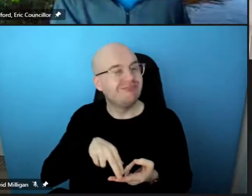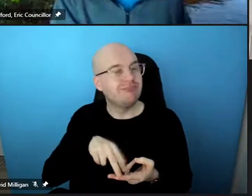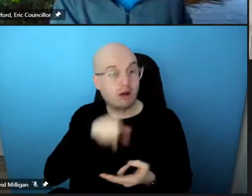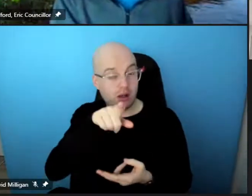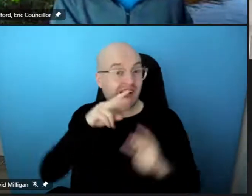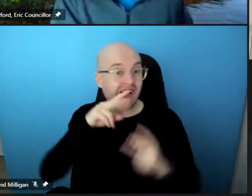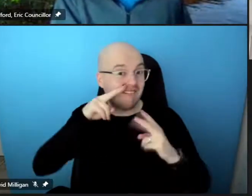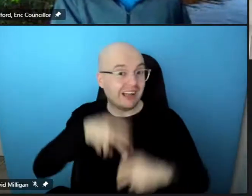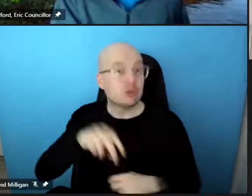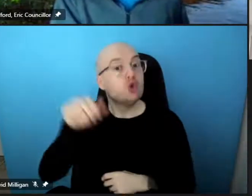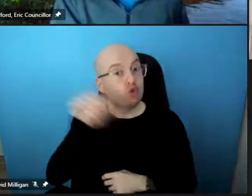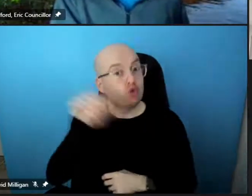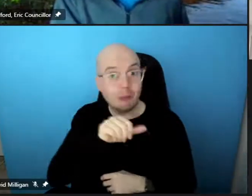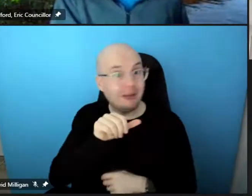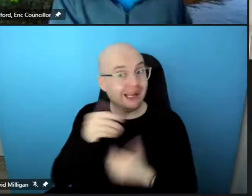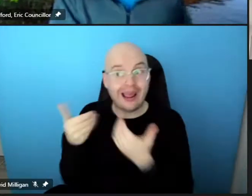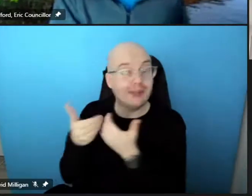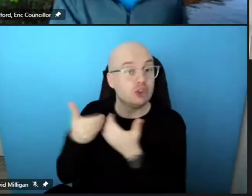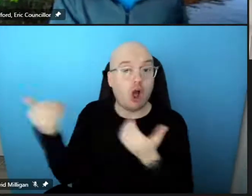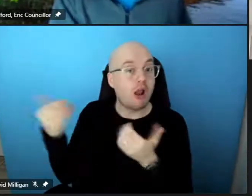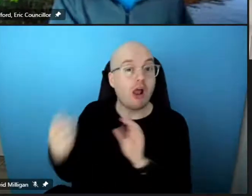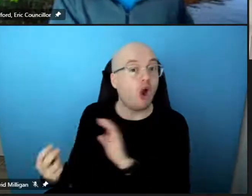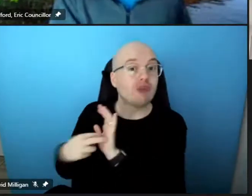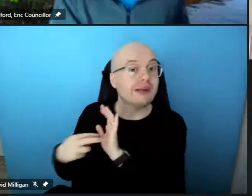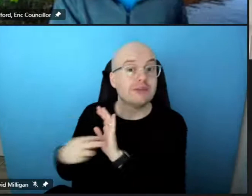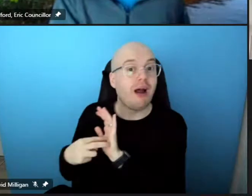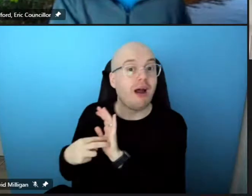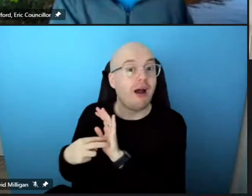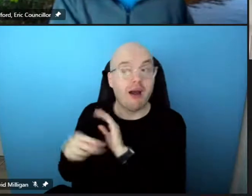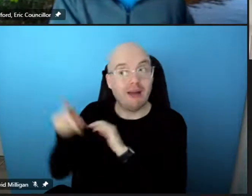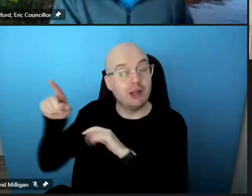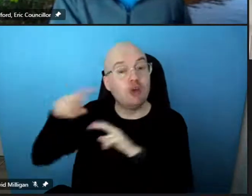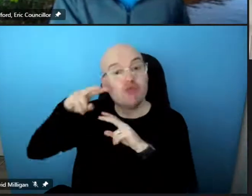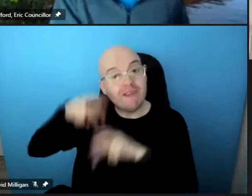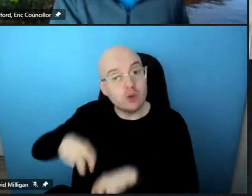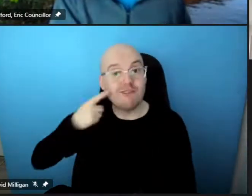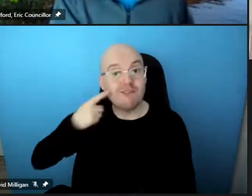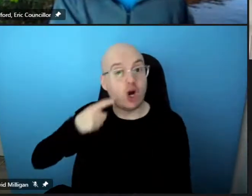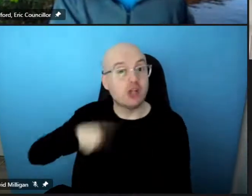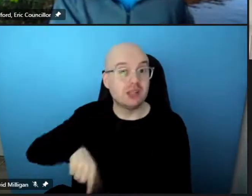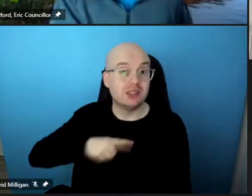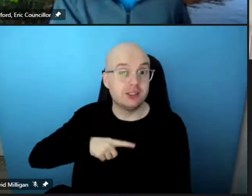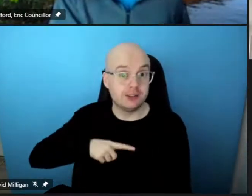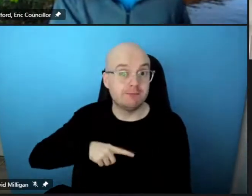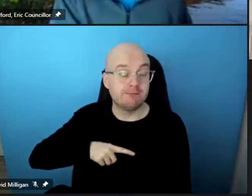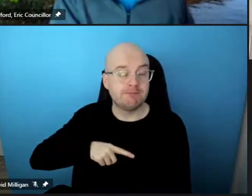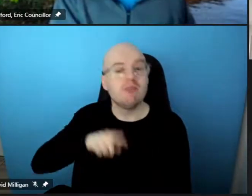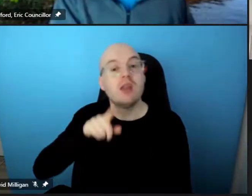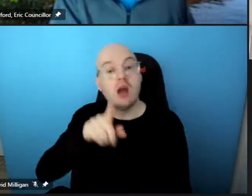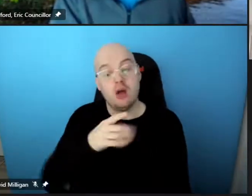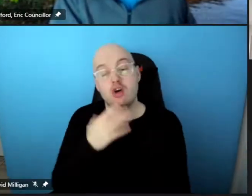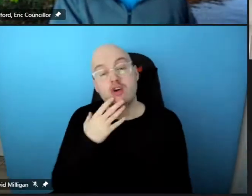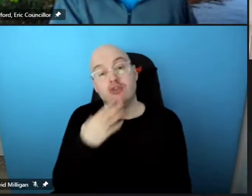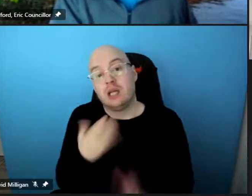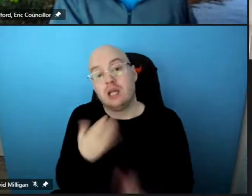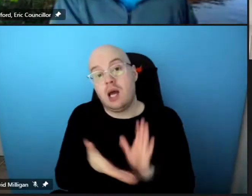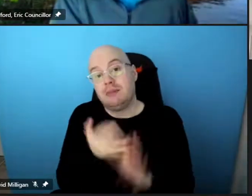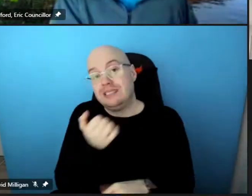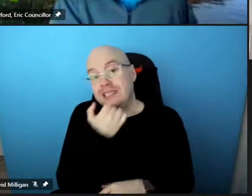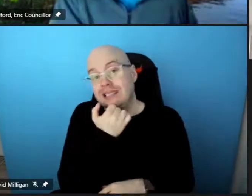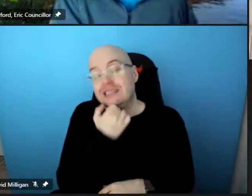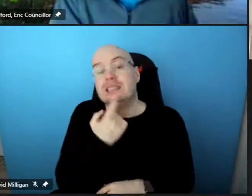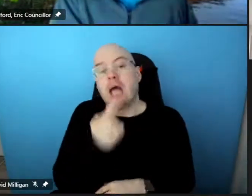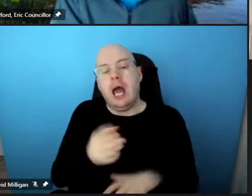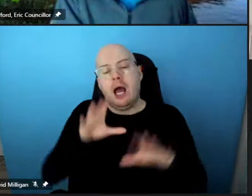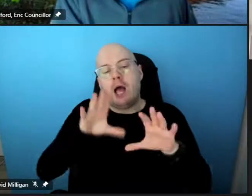contractor who reviews those for us. The latest update that I have is that we've concluded around